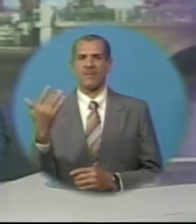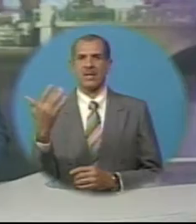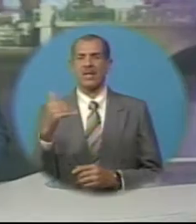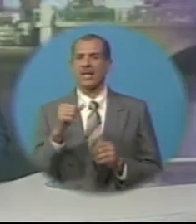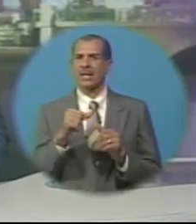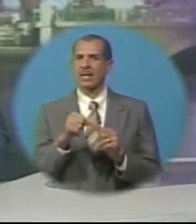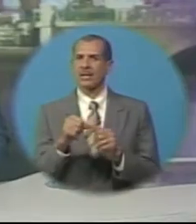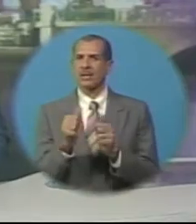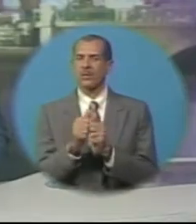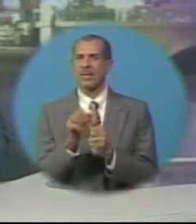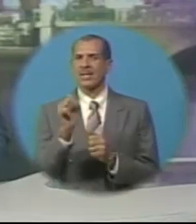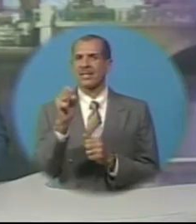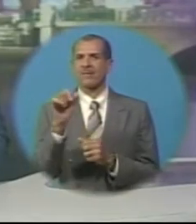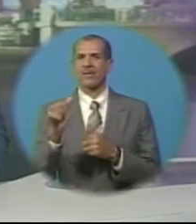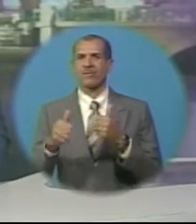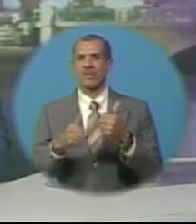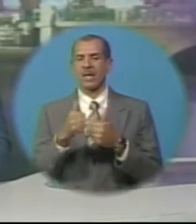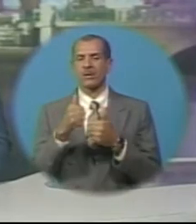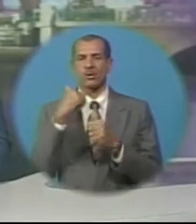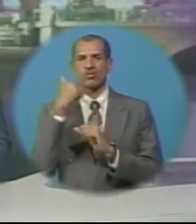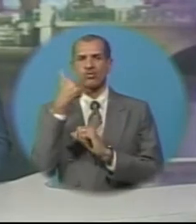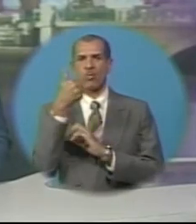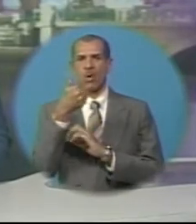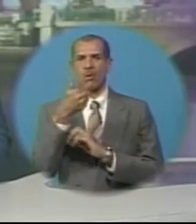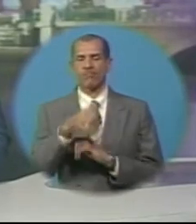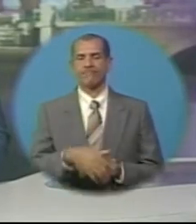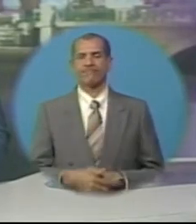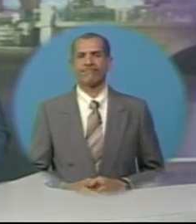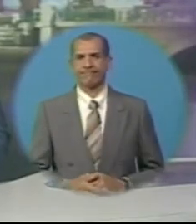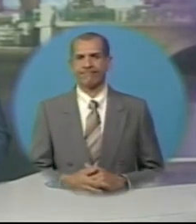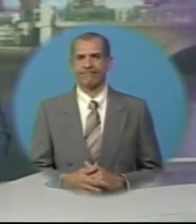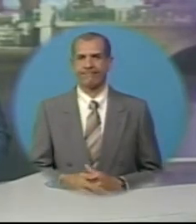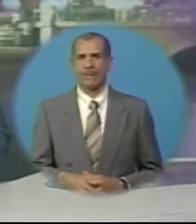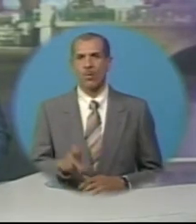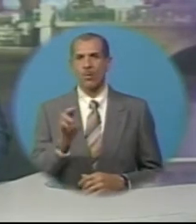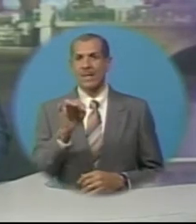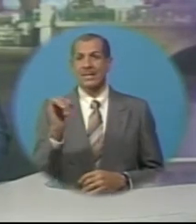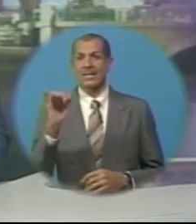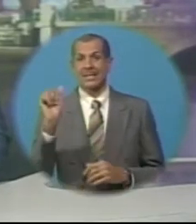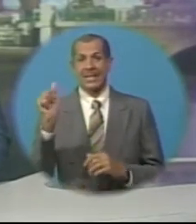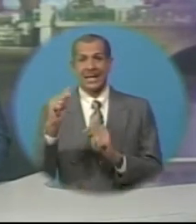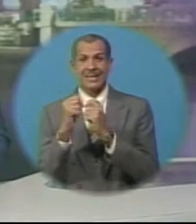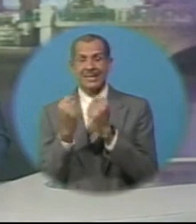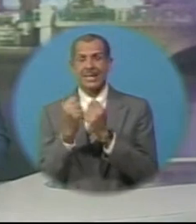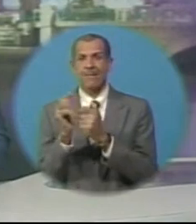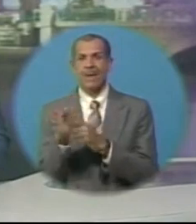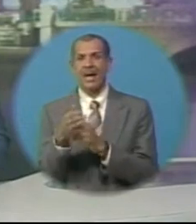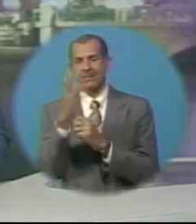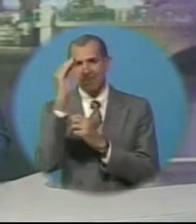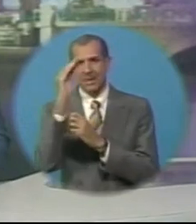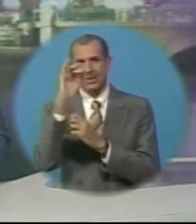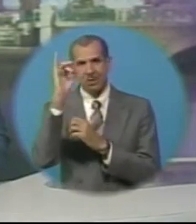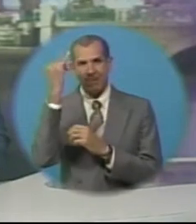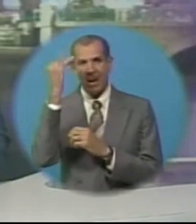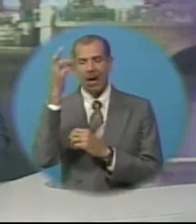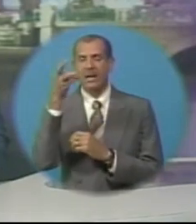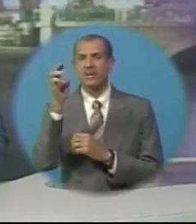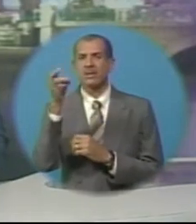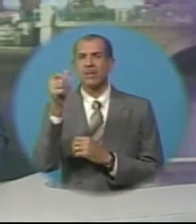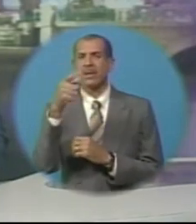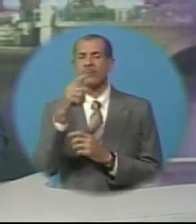continues with semi-final action tomorrow. The West Indies A-team batsman Jamar Hamilton was run out